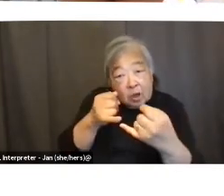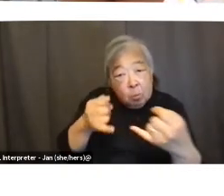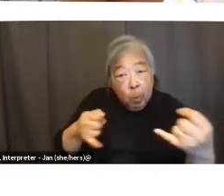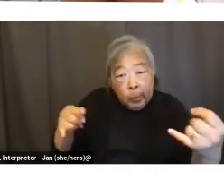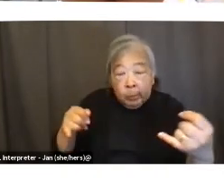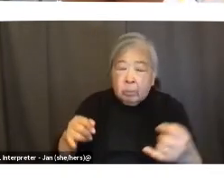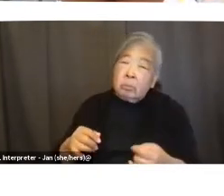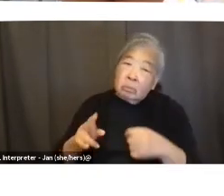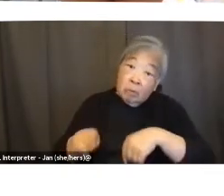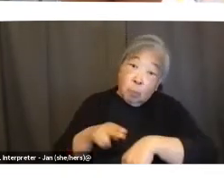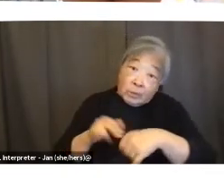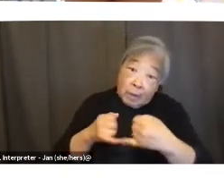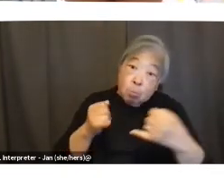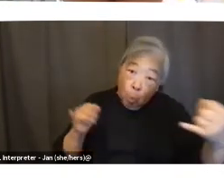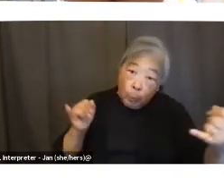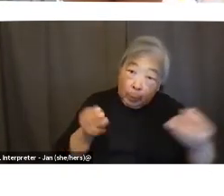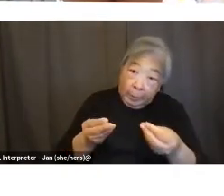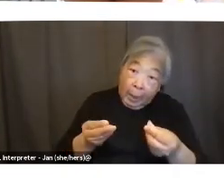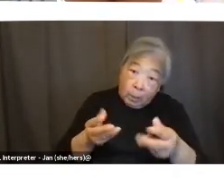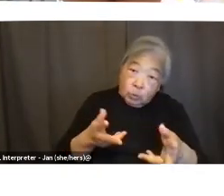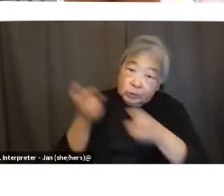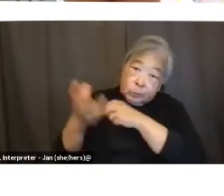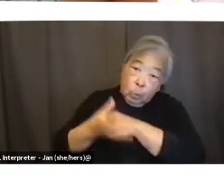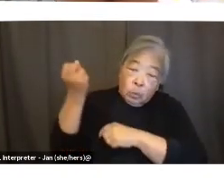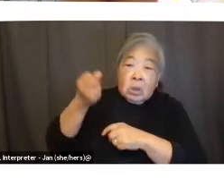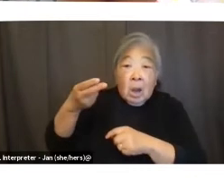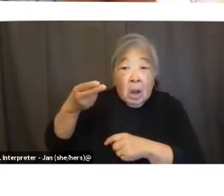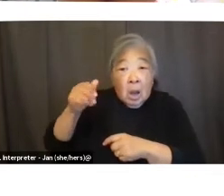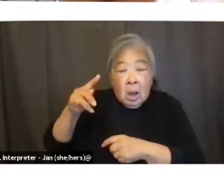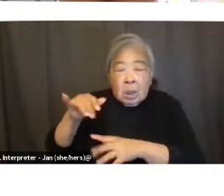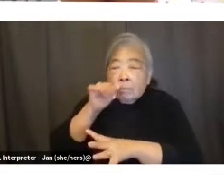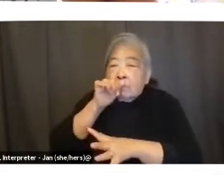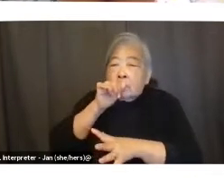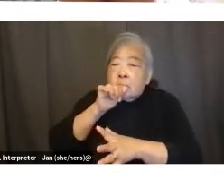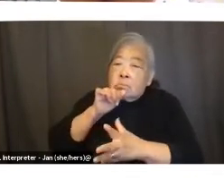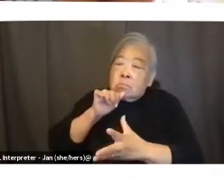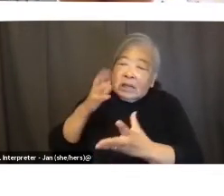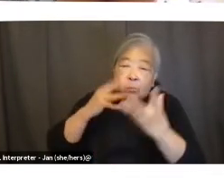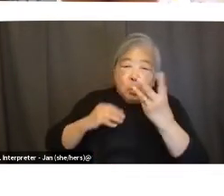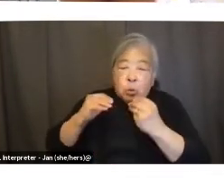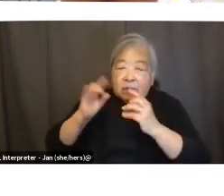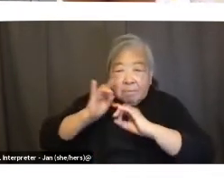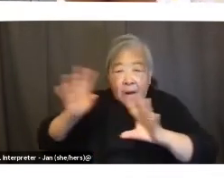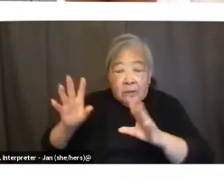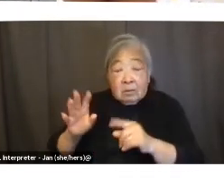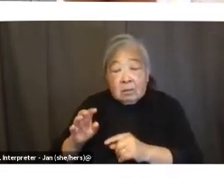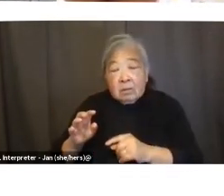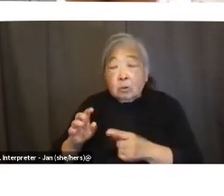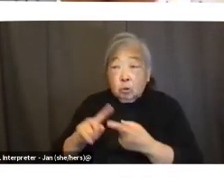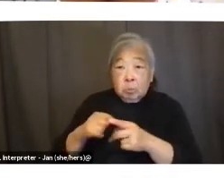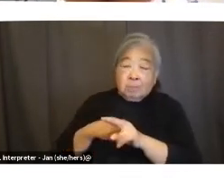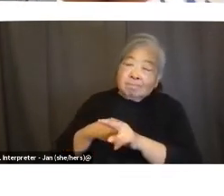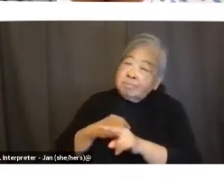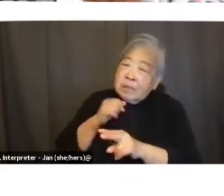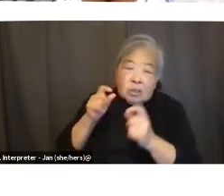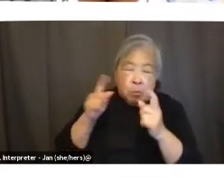stolen land. The fact that Haitians are facing this violence is appalling, but it's not surprising to me,